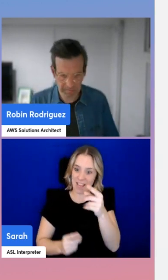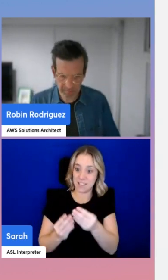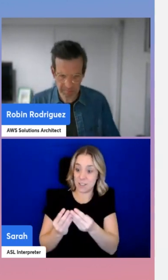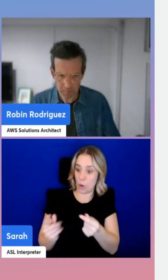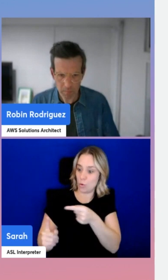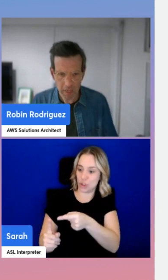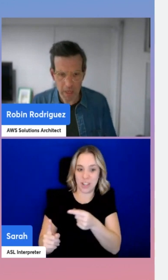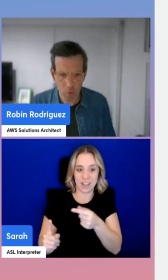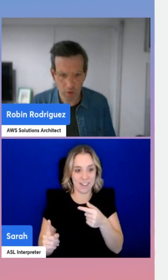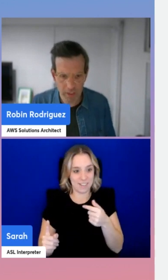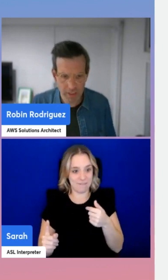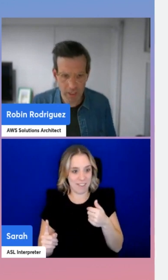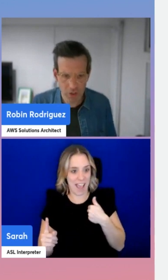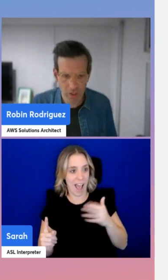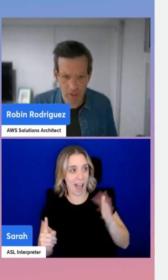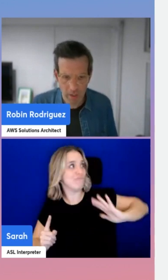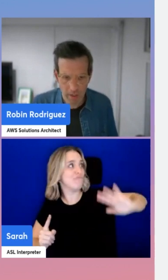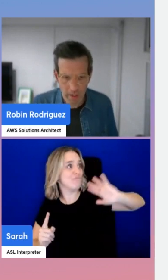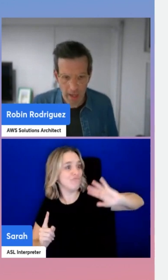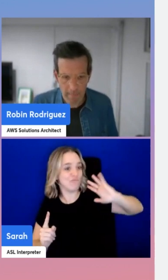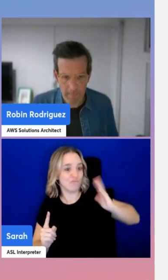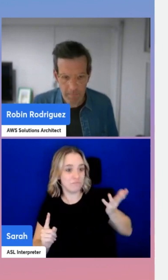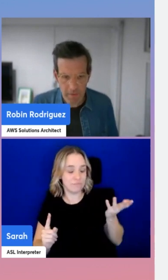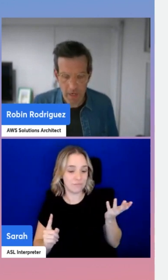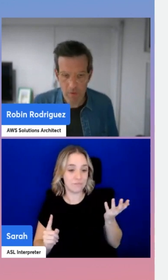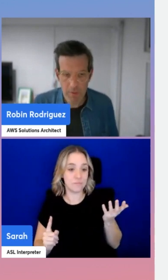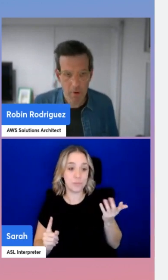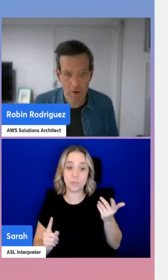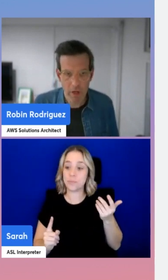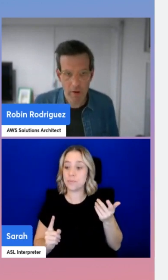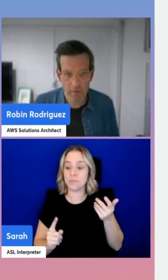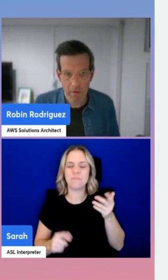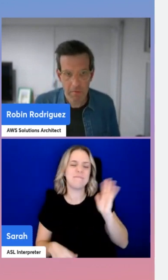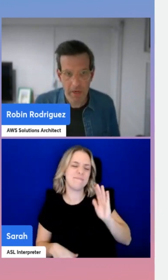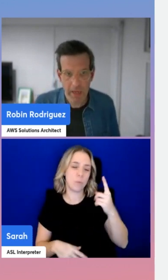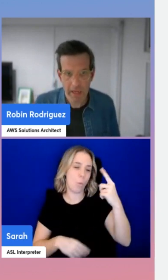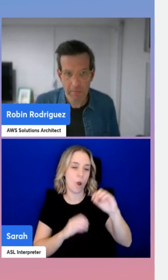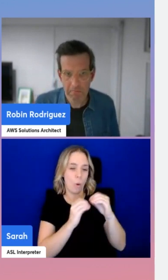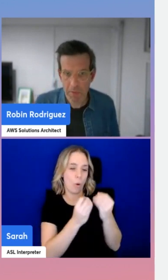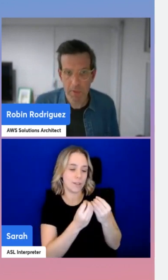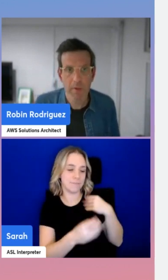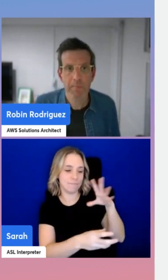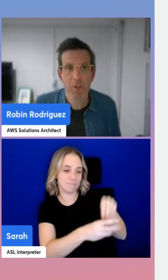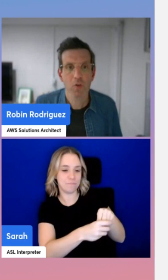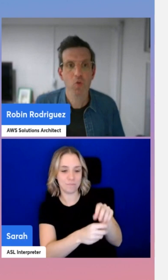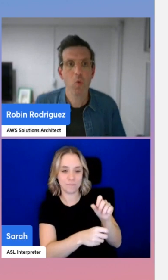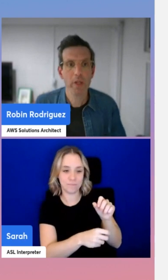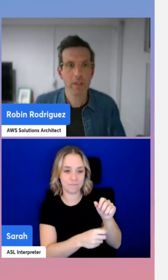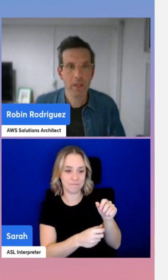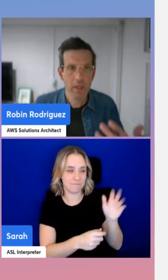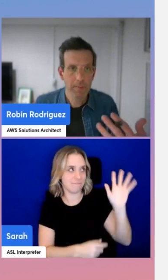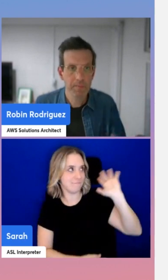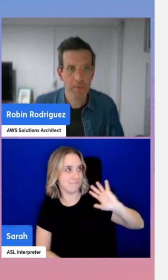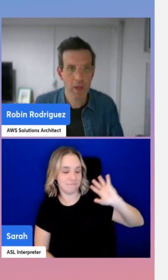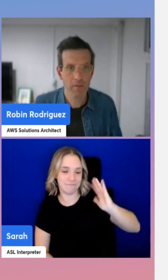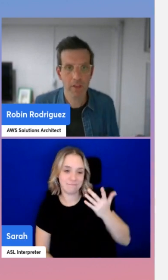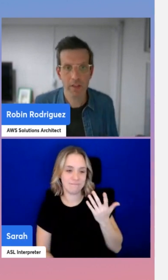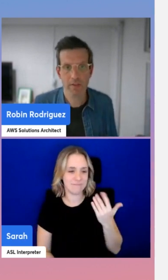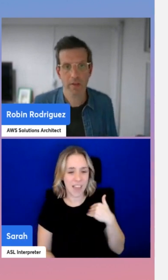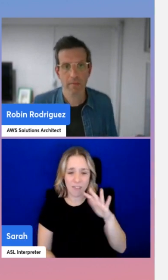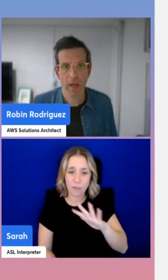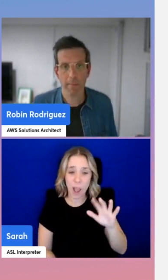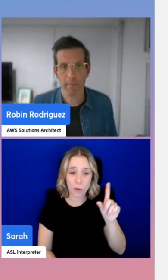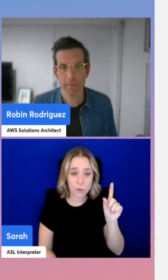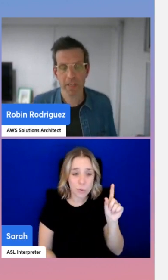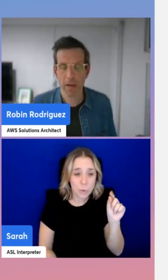life, an organization that I was a part of that had maybe 20 of